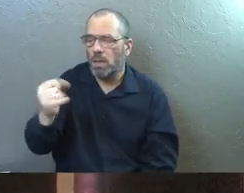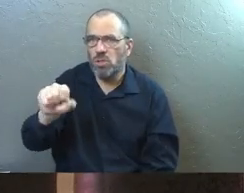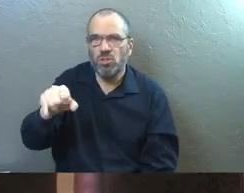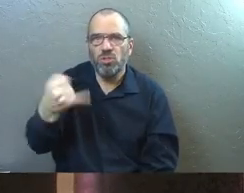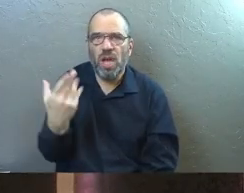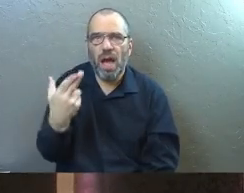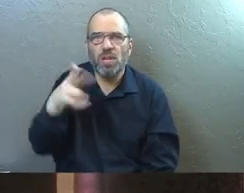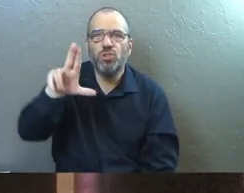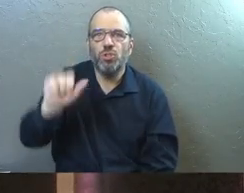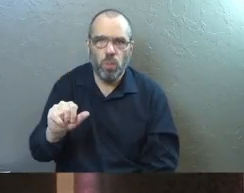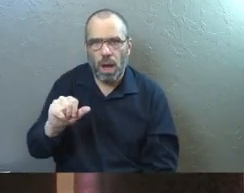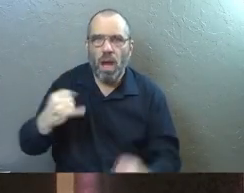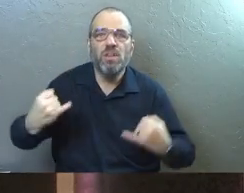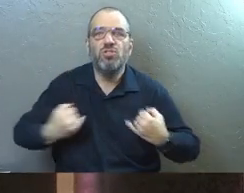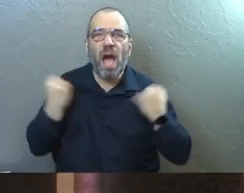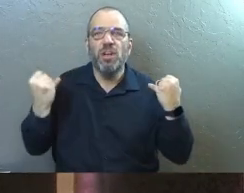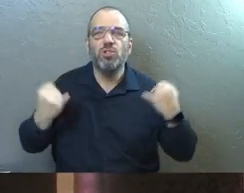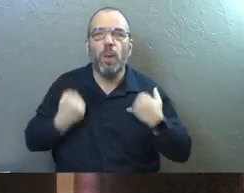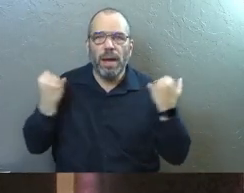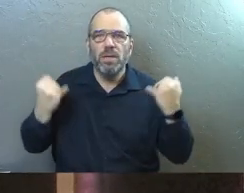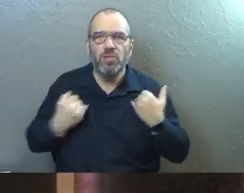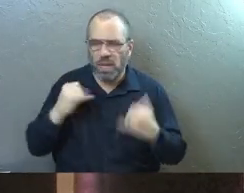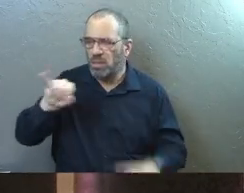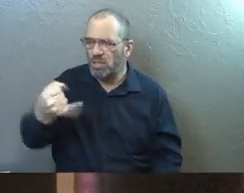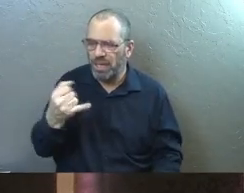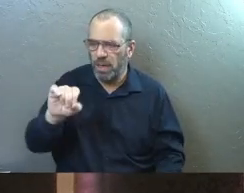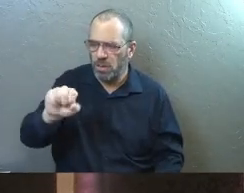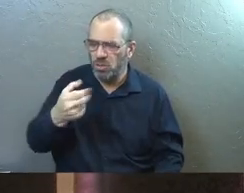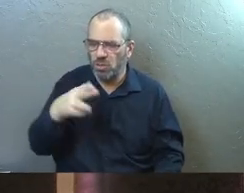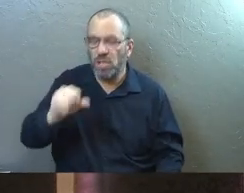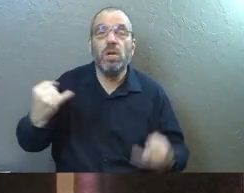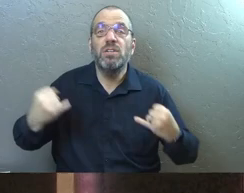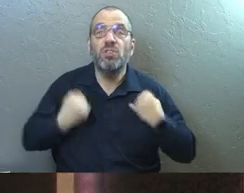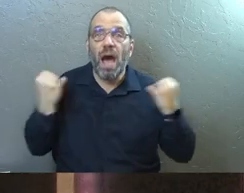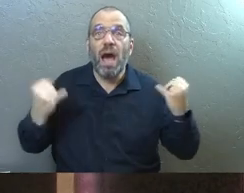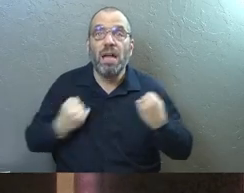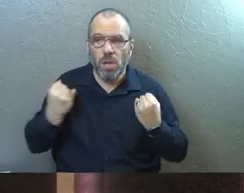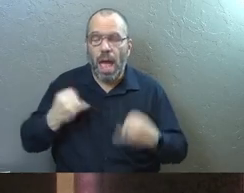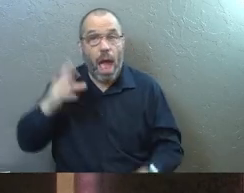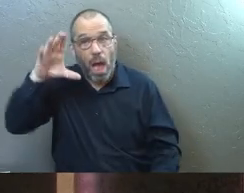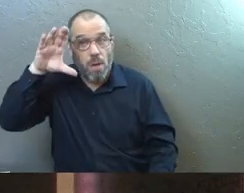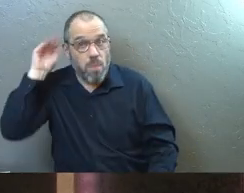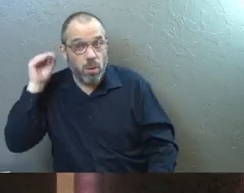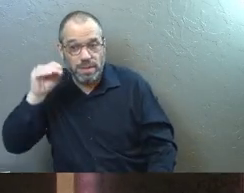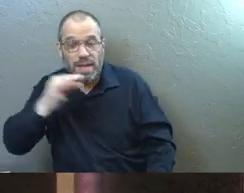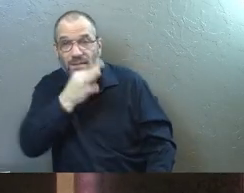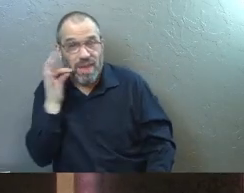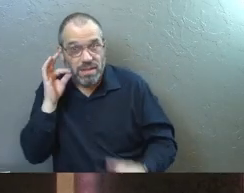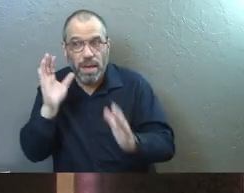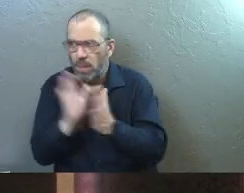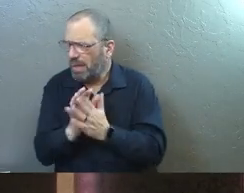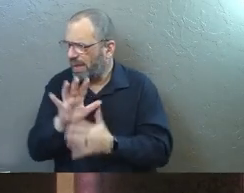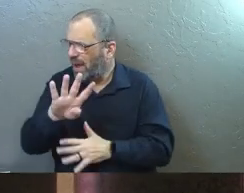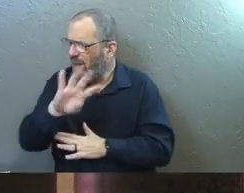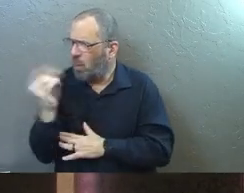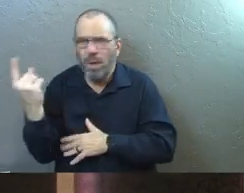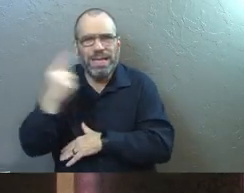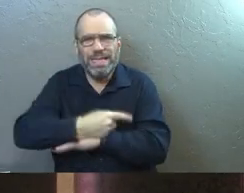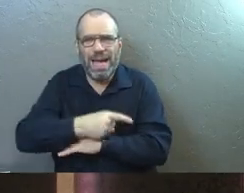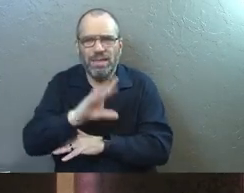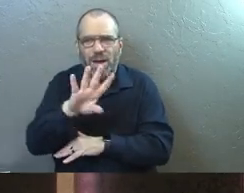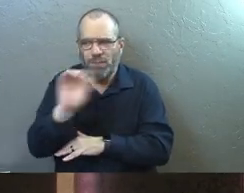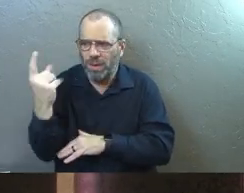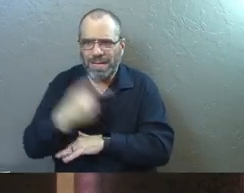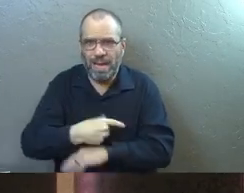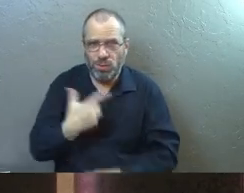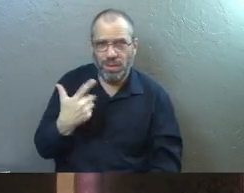so Moses' assistant, Joshua, and Moses is fasting and praying this whole, like 40 days and 40 nights. You